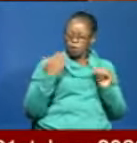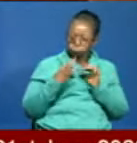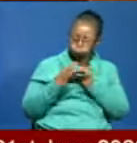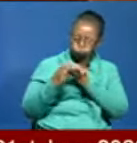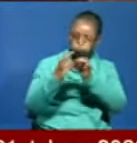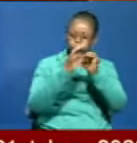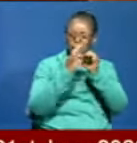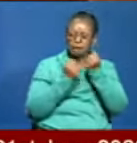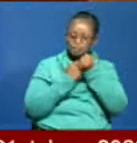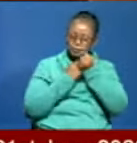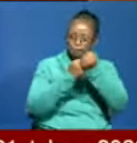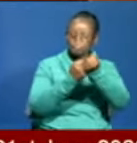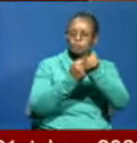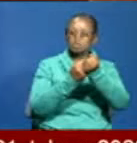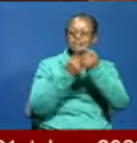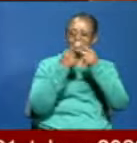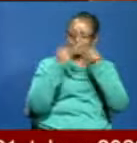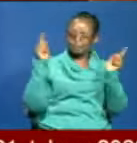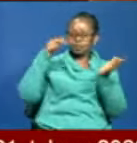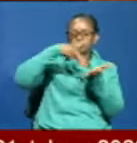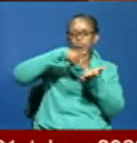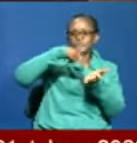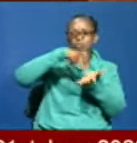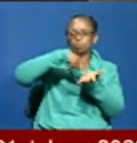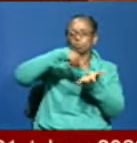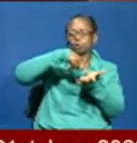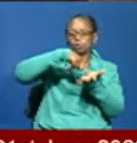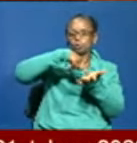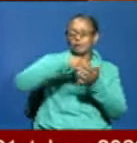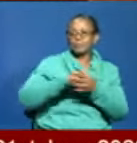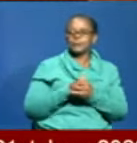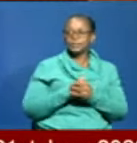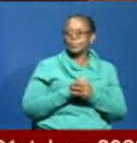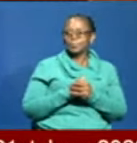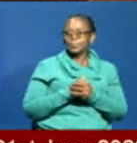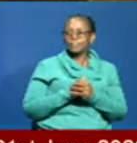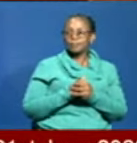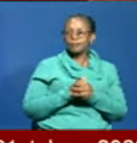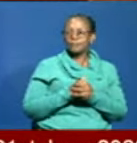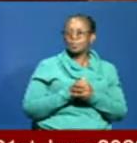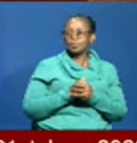different positions. Members supported